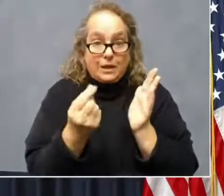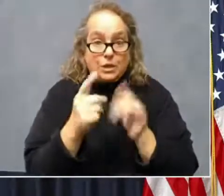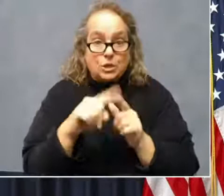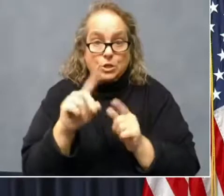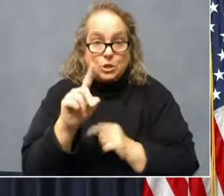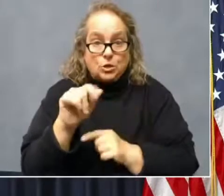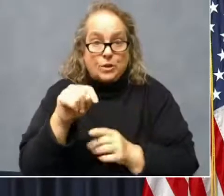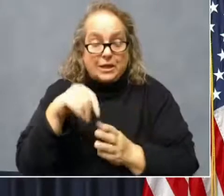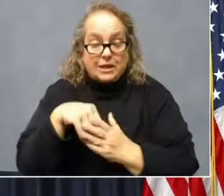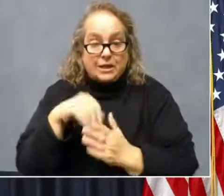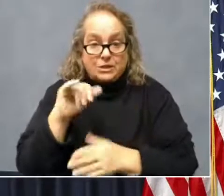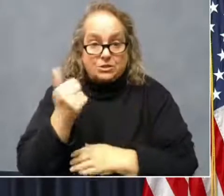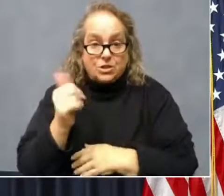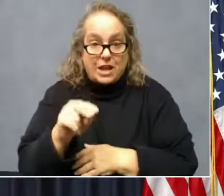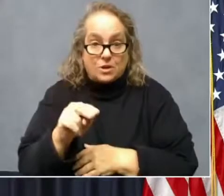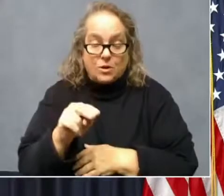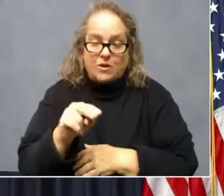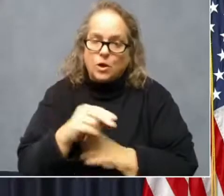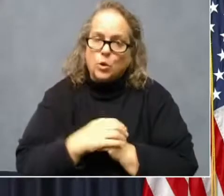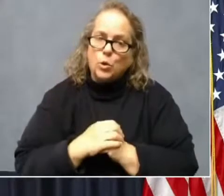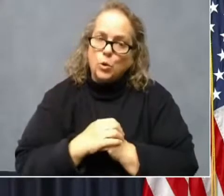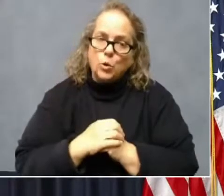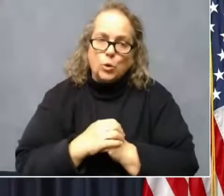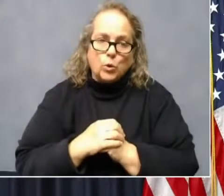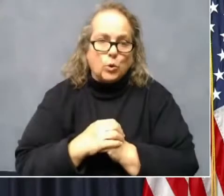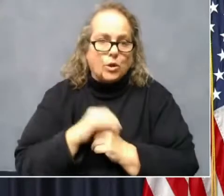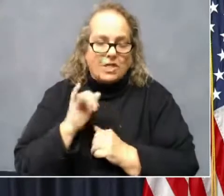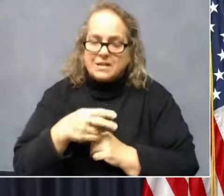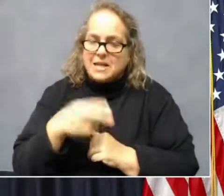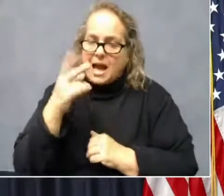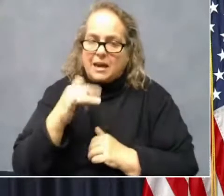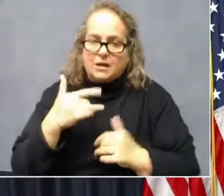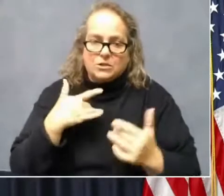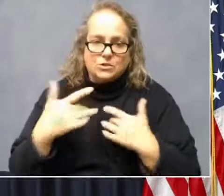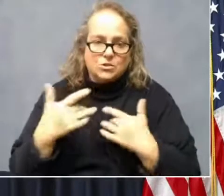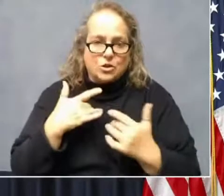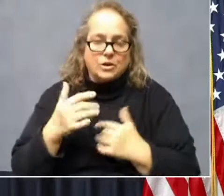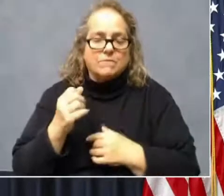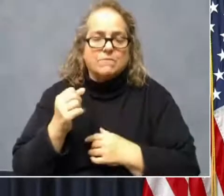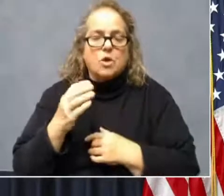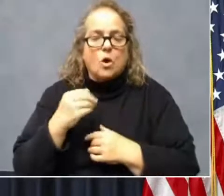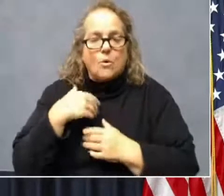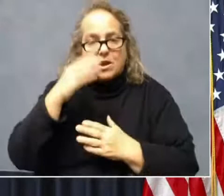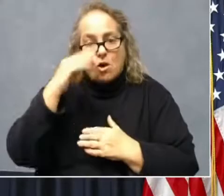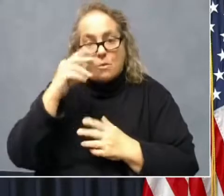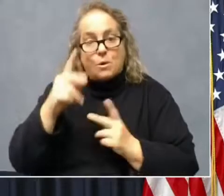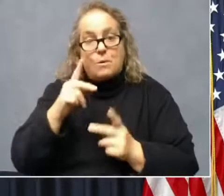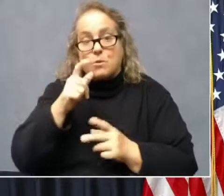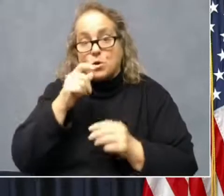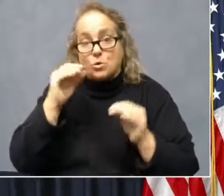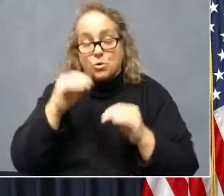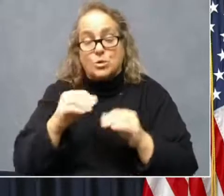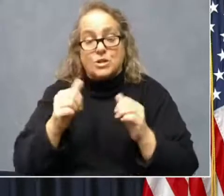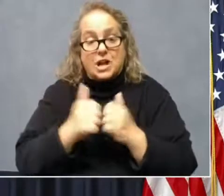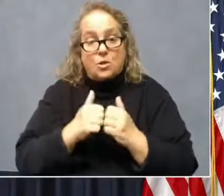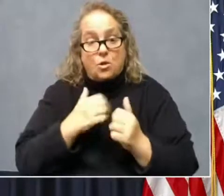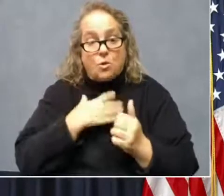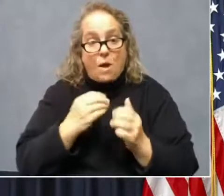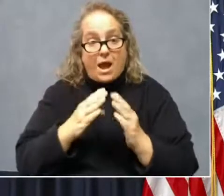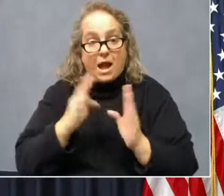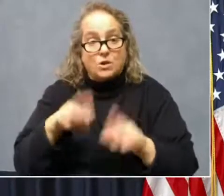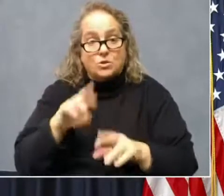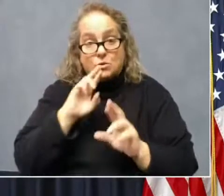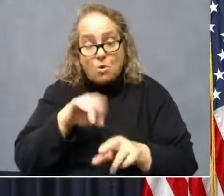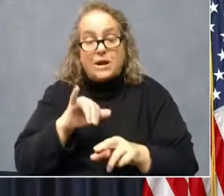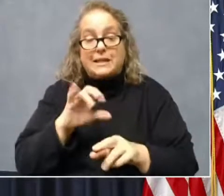that's highly, highly concerning. So I do hope those that put together the White House report are talking to the president